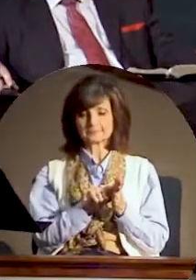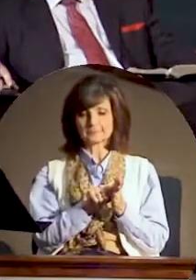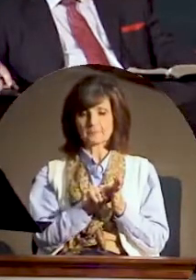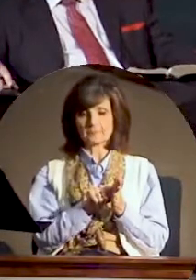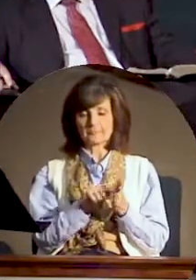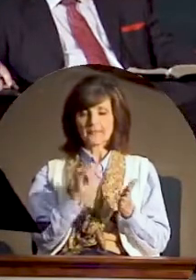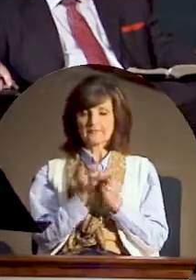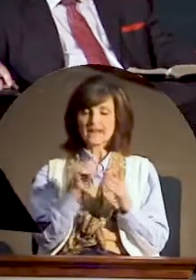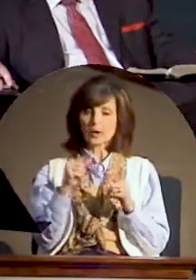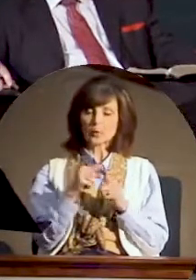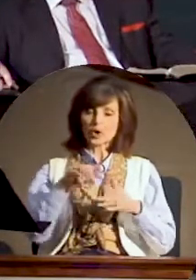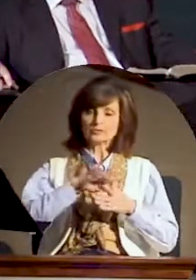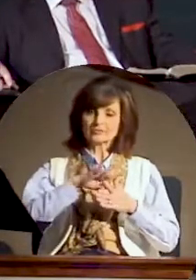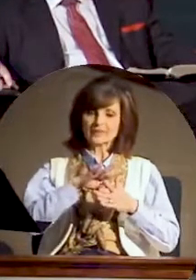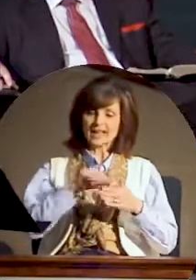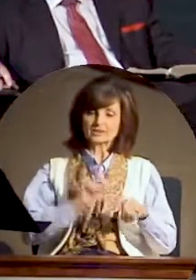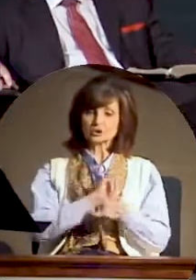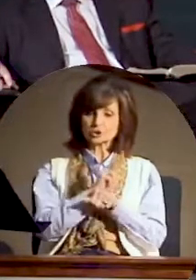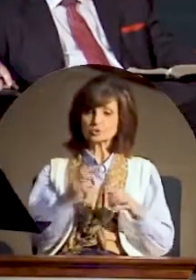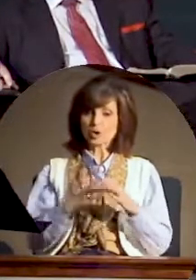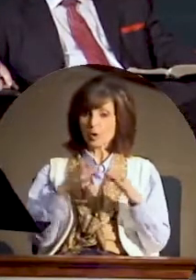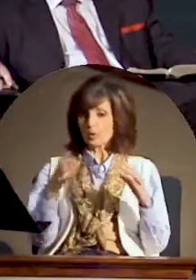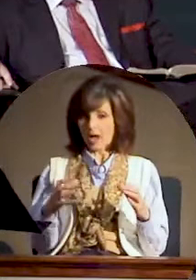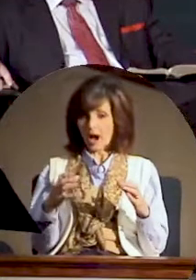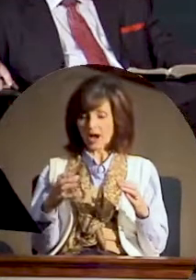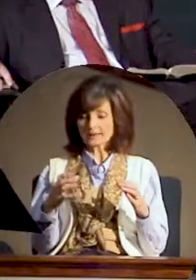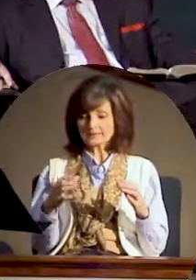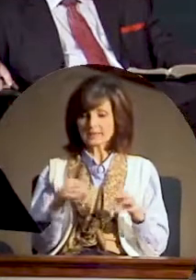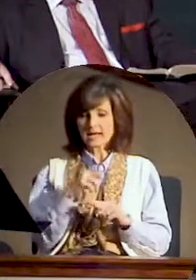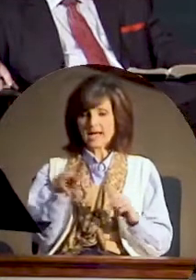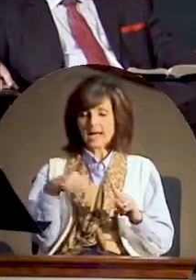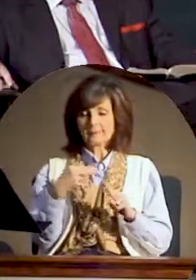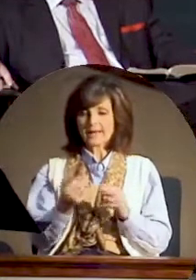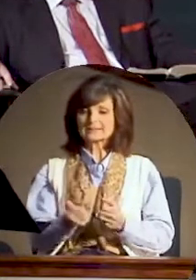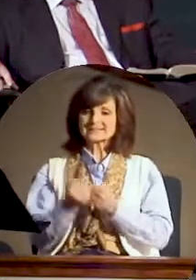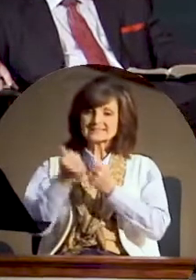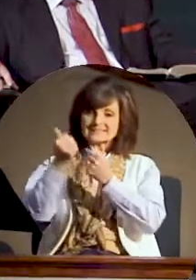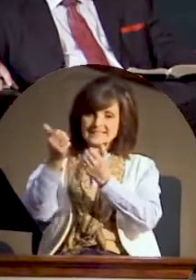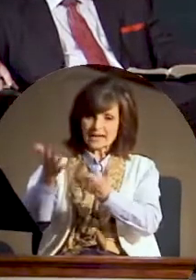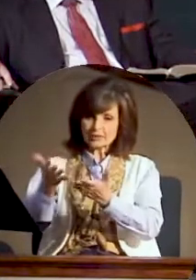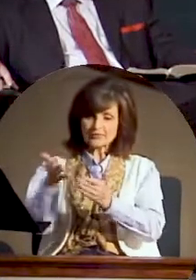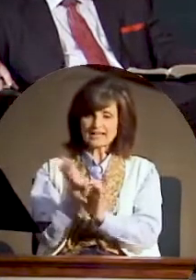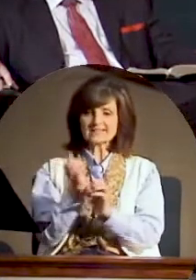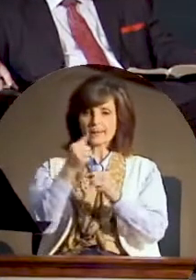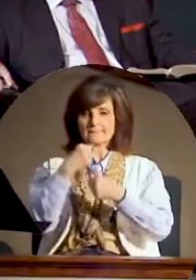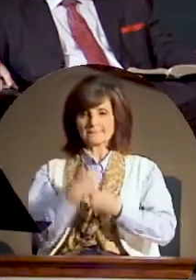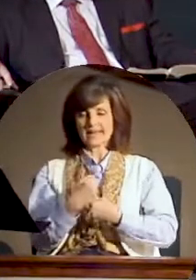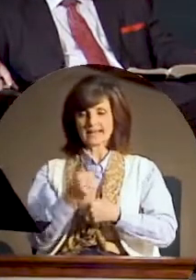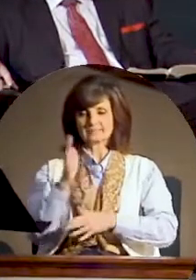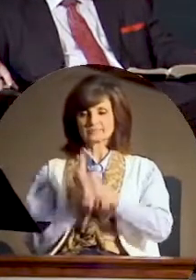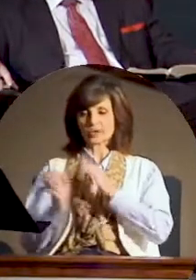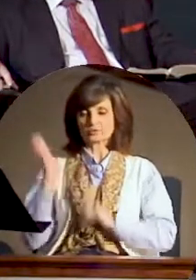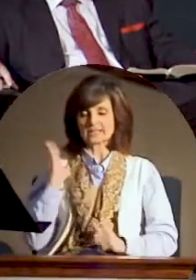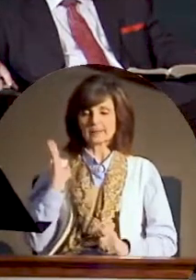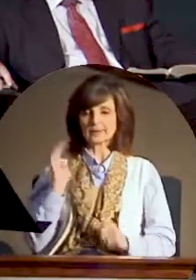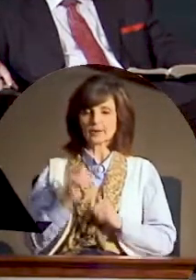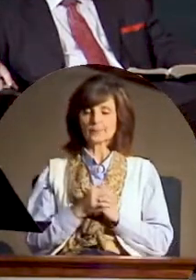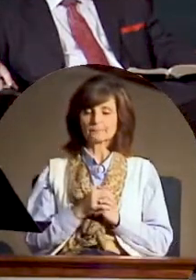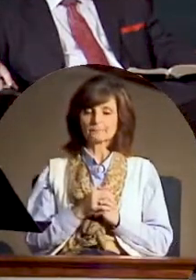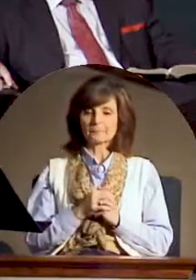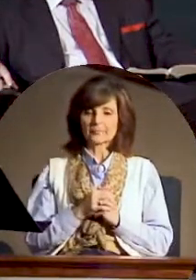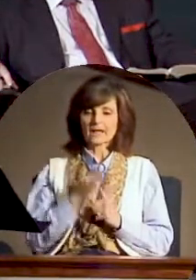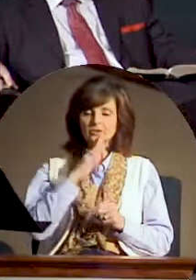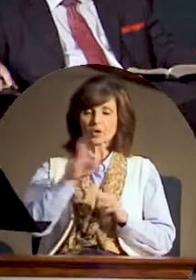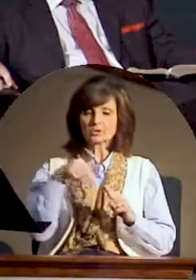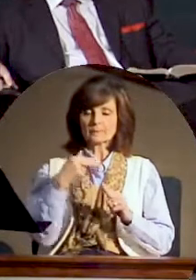especially in the Old Testament, you know, that word flesh is used a lot in when it comes to the sacrifices that were made, like back in the book of Leviticus and so forth. It